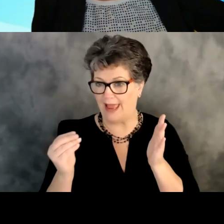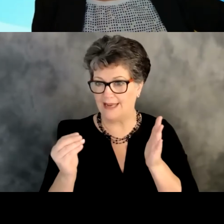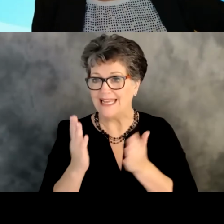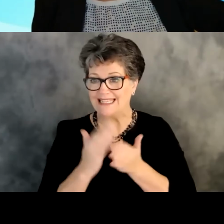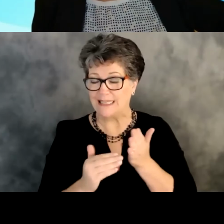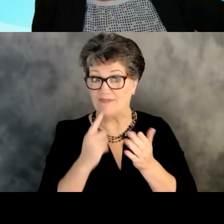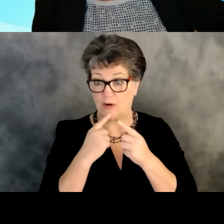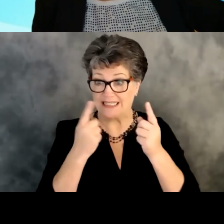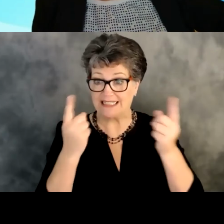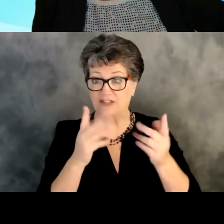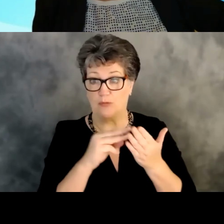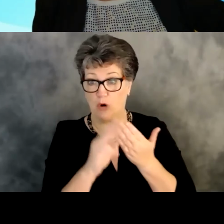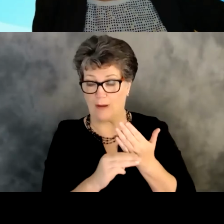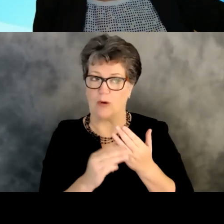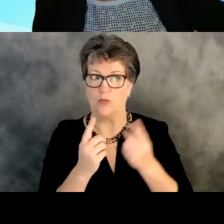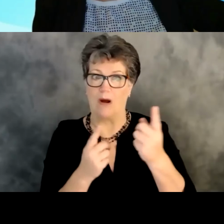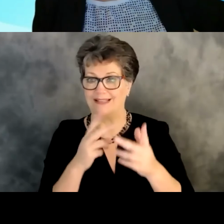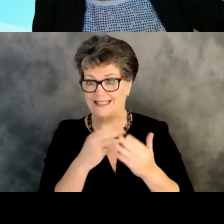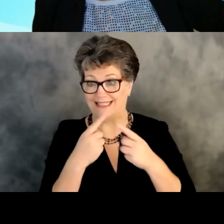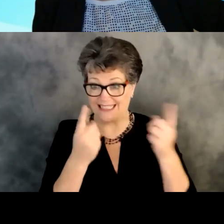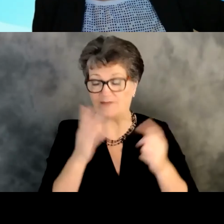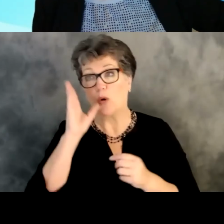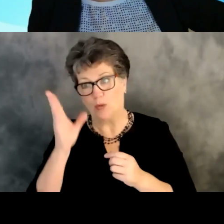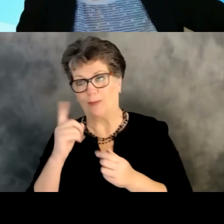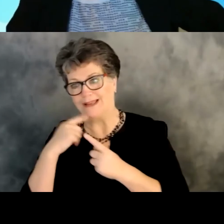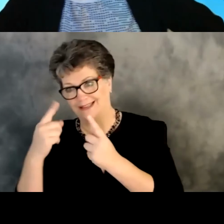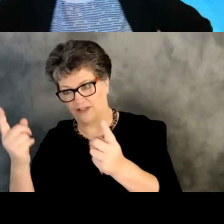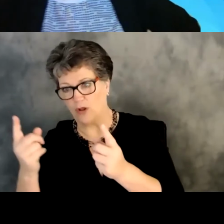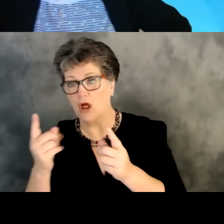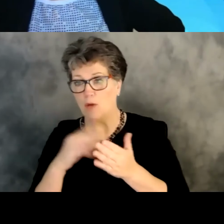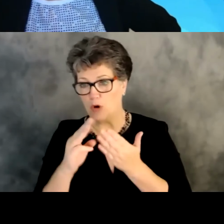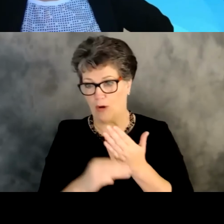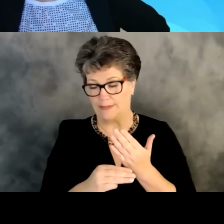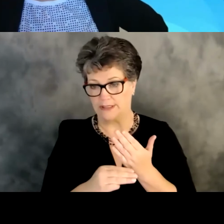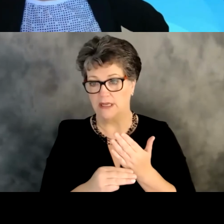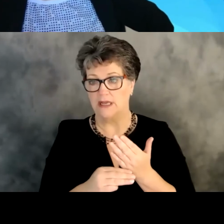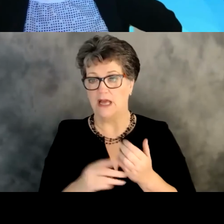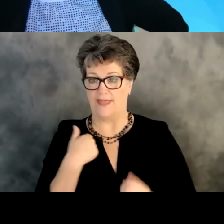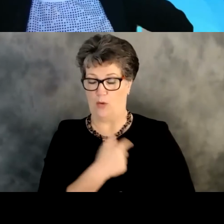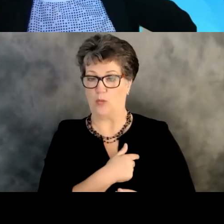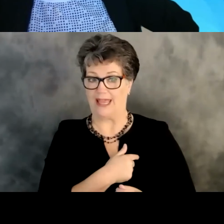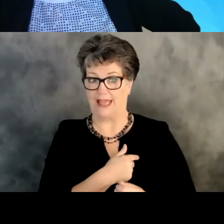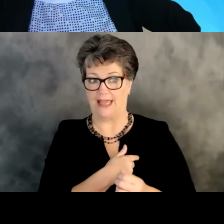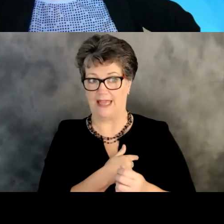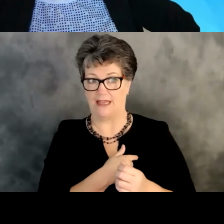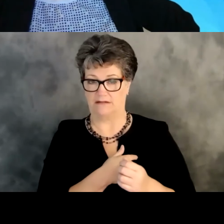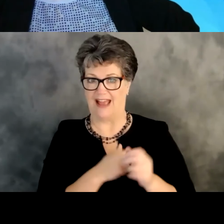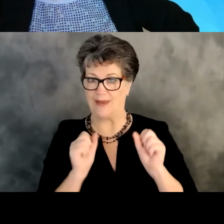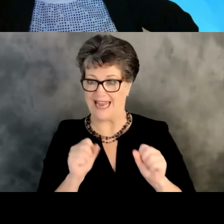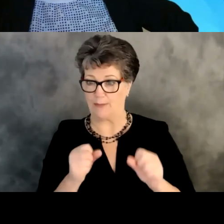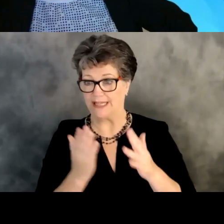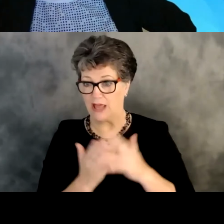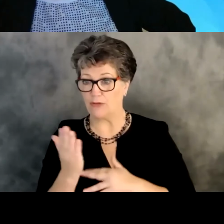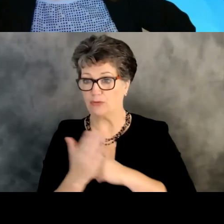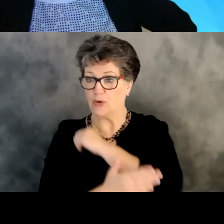very successful program. Well, one is successful, one will be successful programs that we have managed to get through the County Board